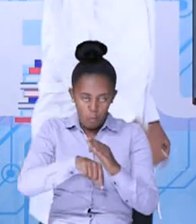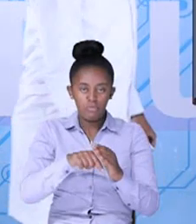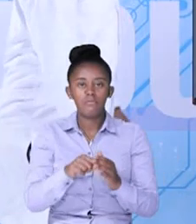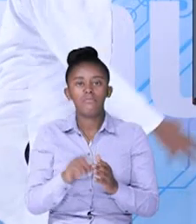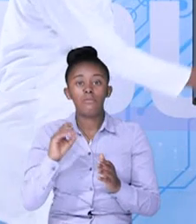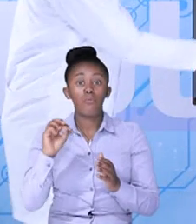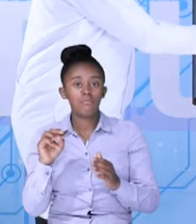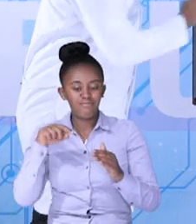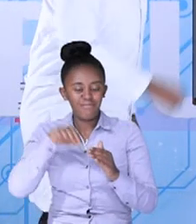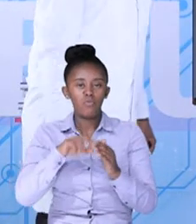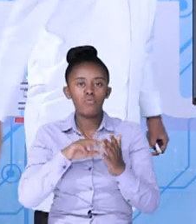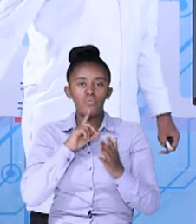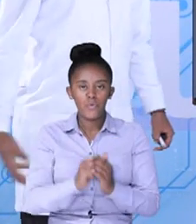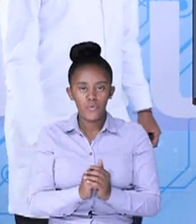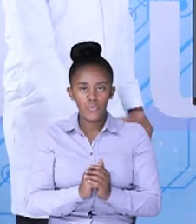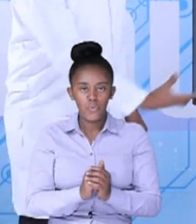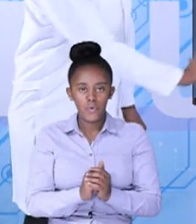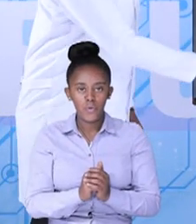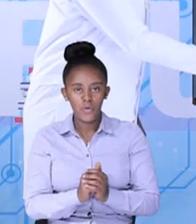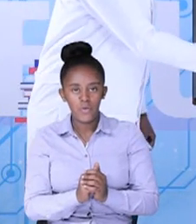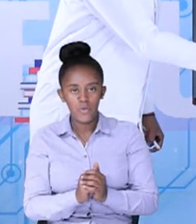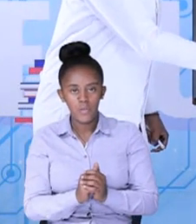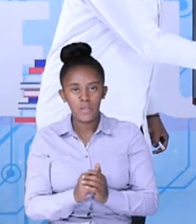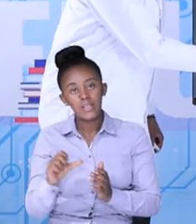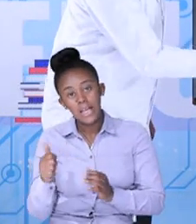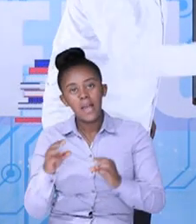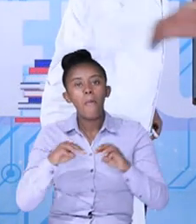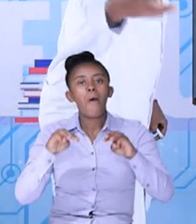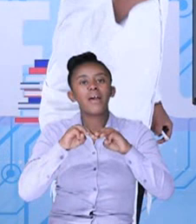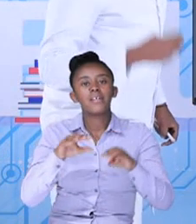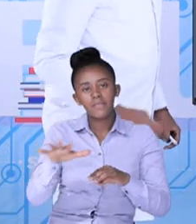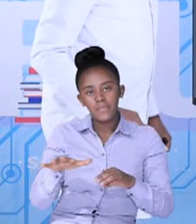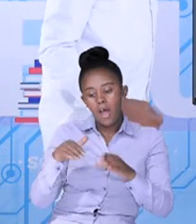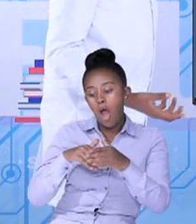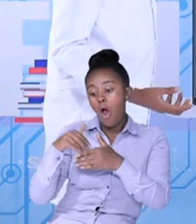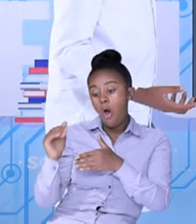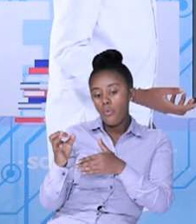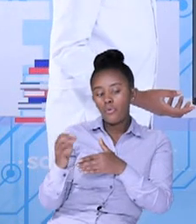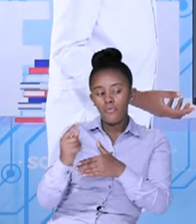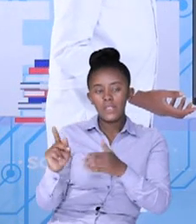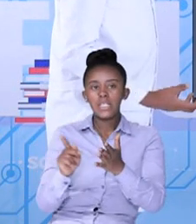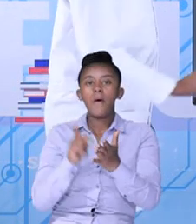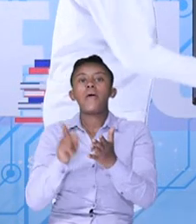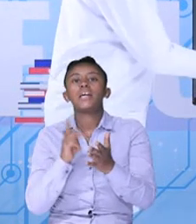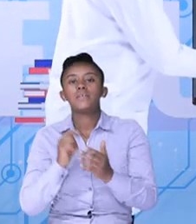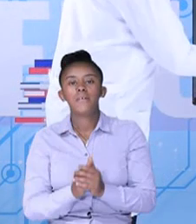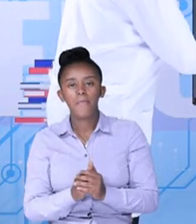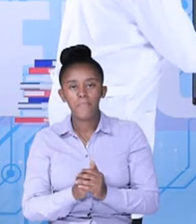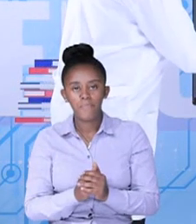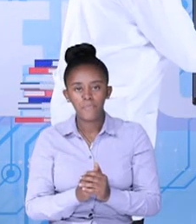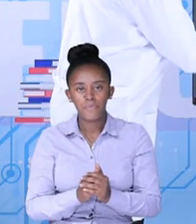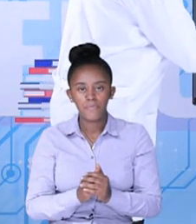downward. So now again, let's try to take, there is a magnetic field which is acting out of the page.